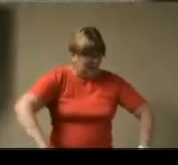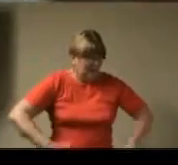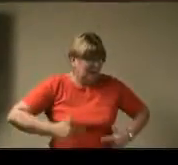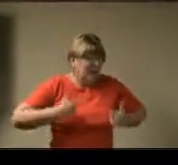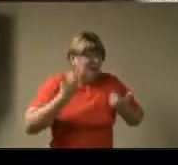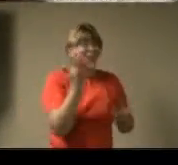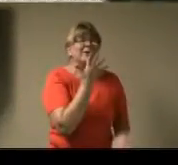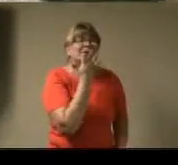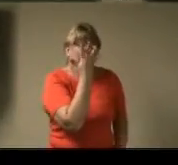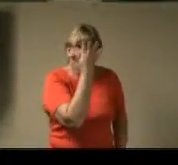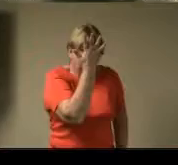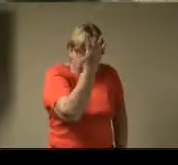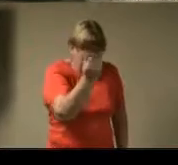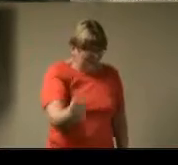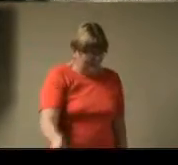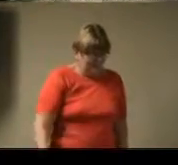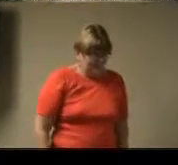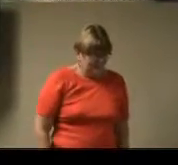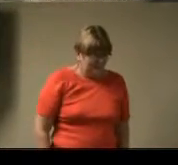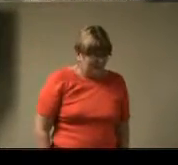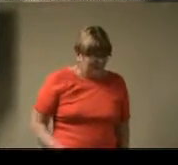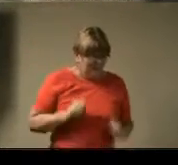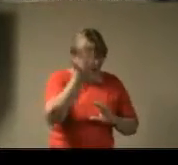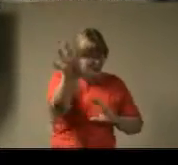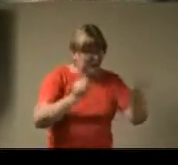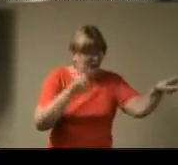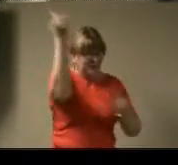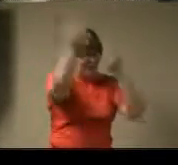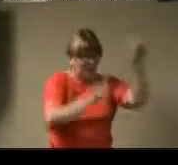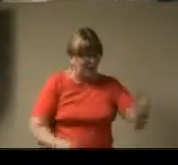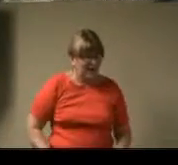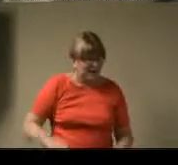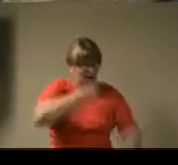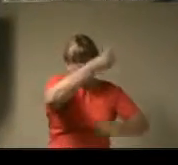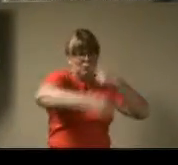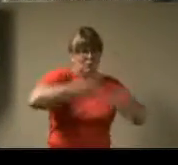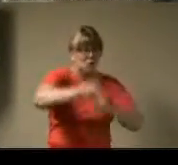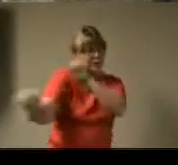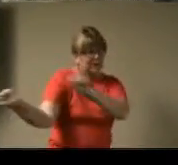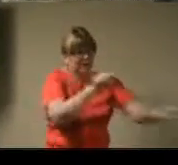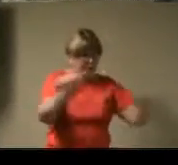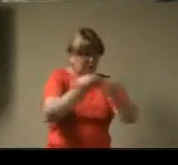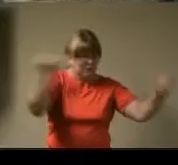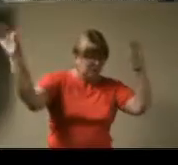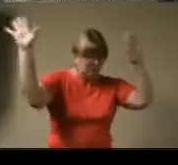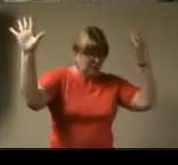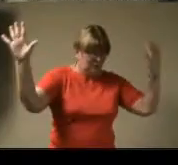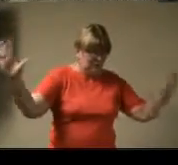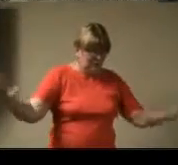rainbows Liv color lashes of light